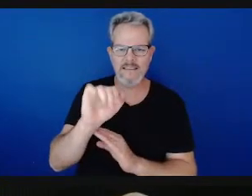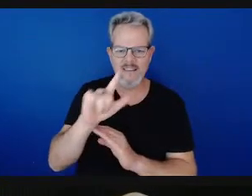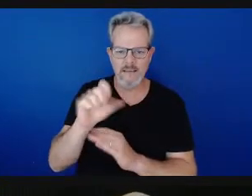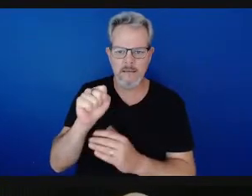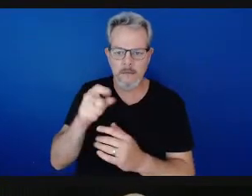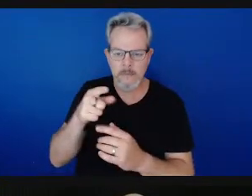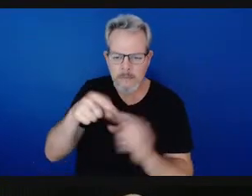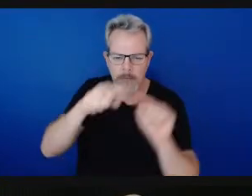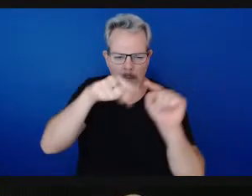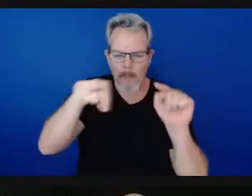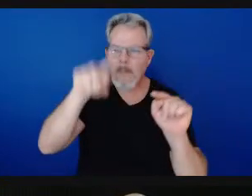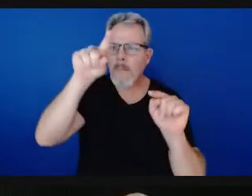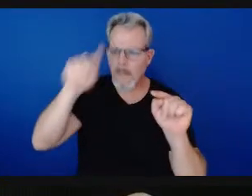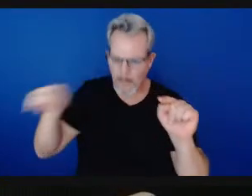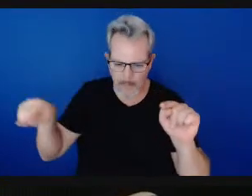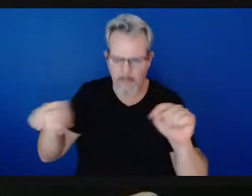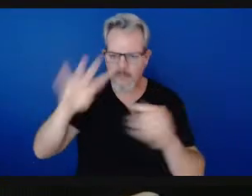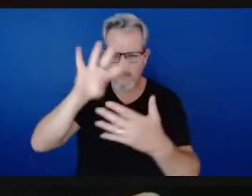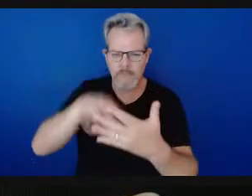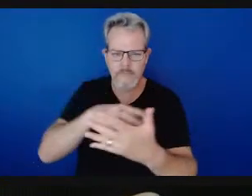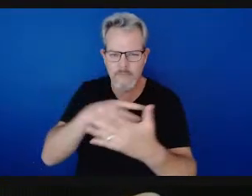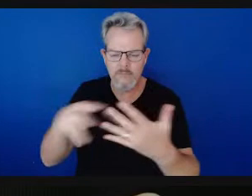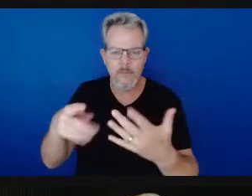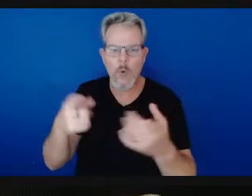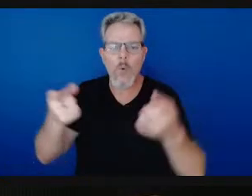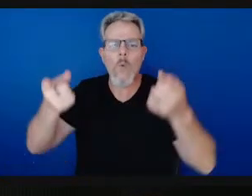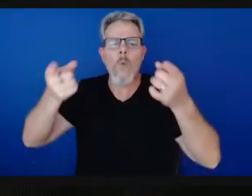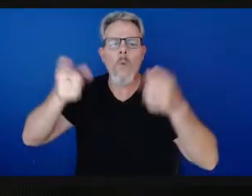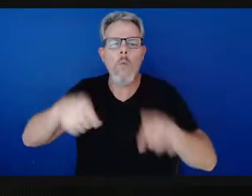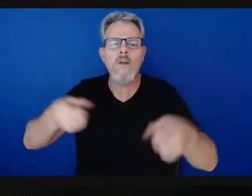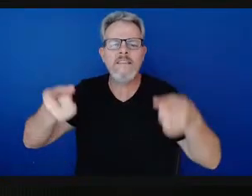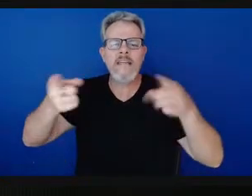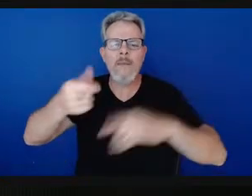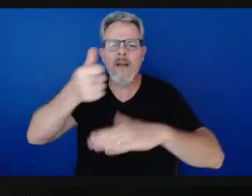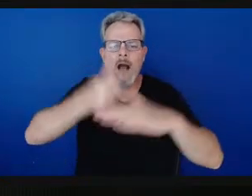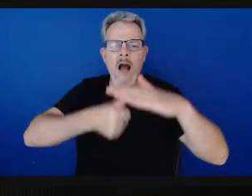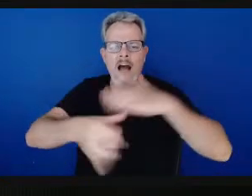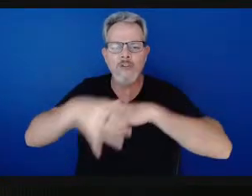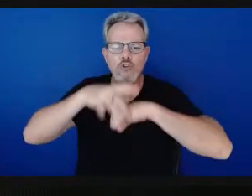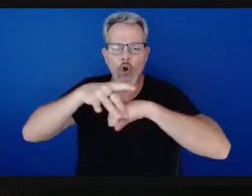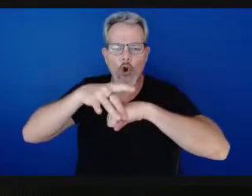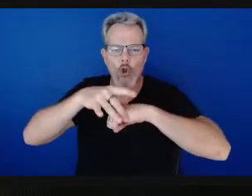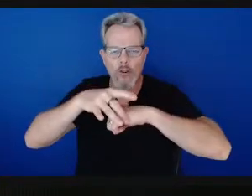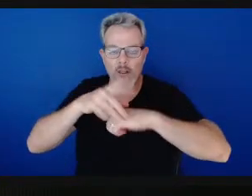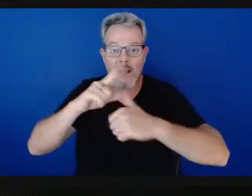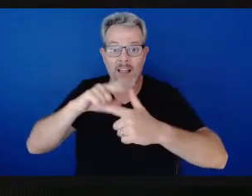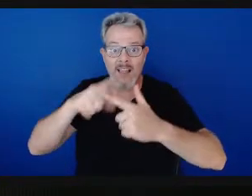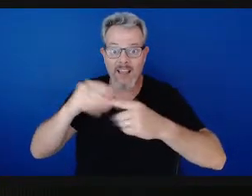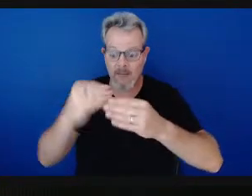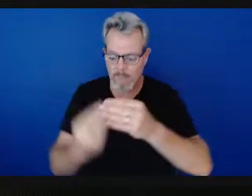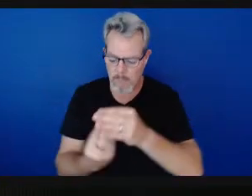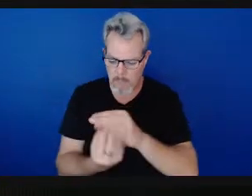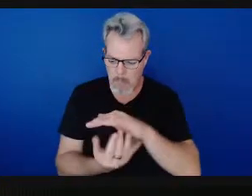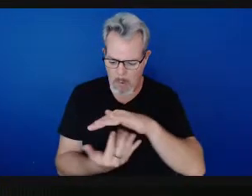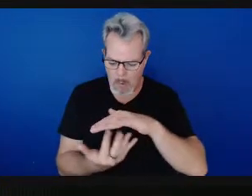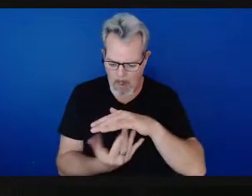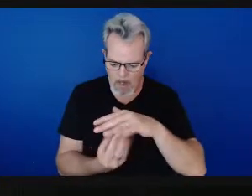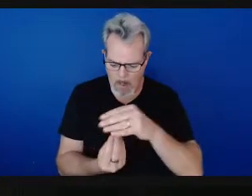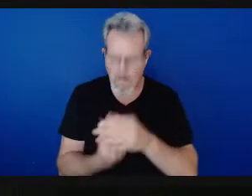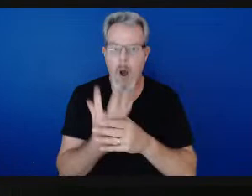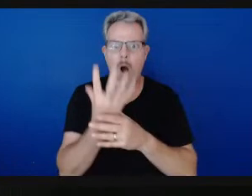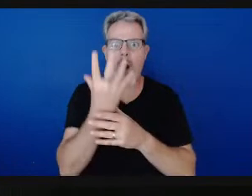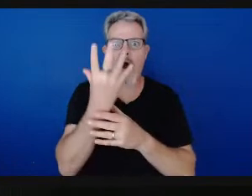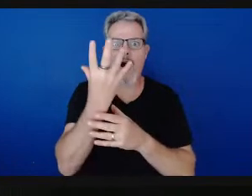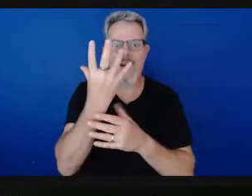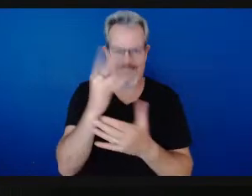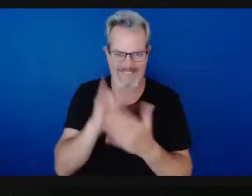might be happening below ground to give an idea of what the volcano is actually doing. When lava breaks to the surface, it's pretty obvious what it's doing. So these signals